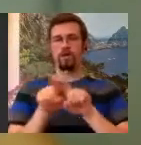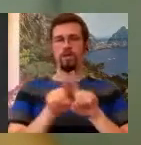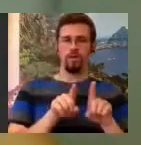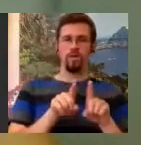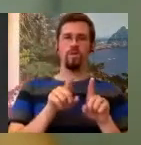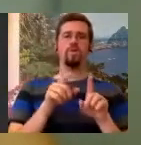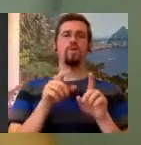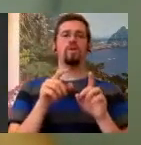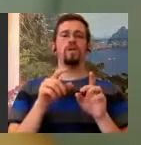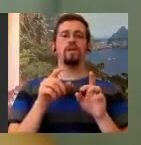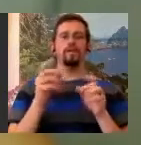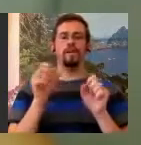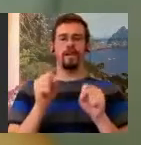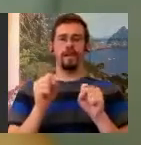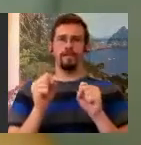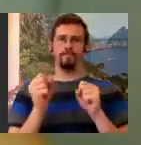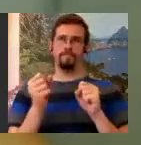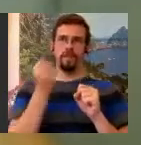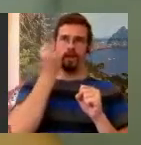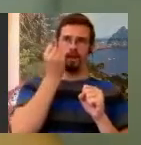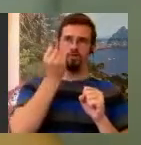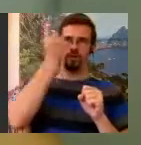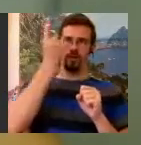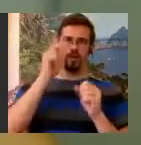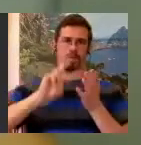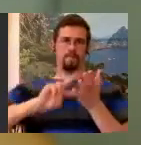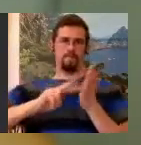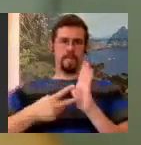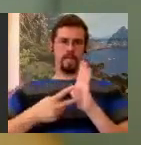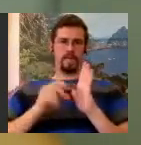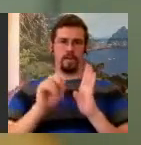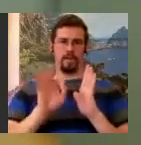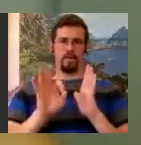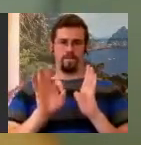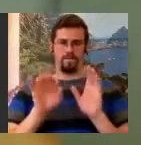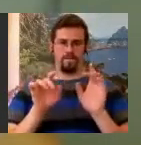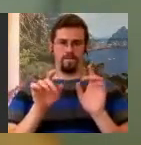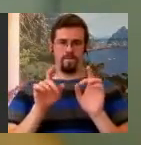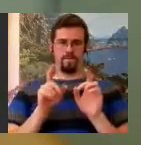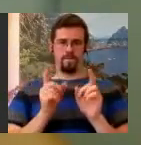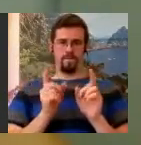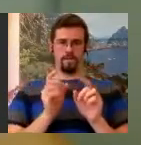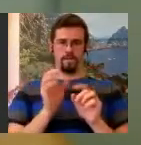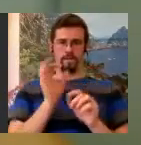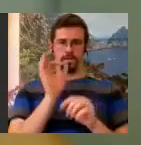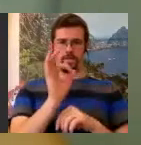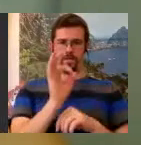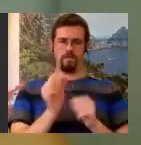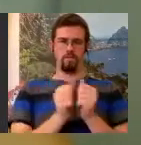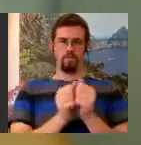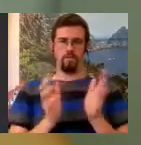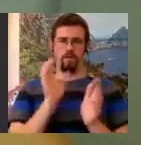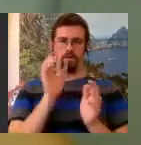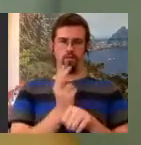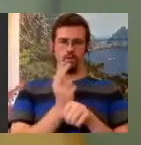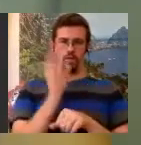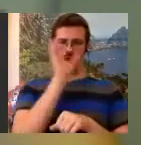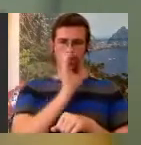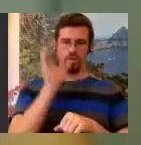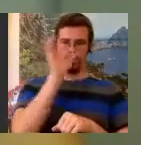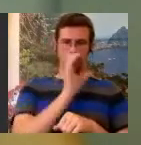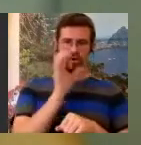understand the meaning of the buttons without using text. As